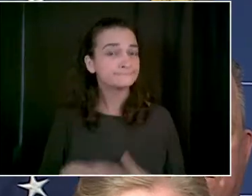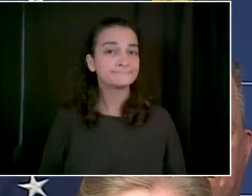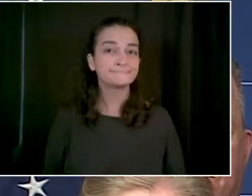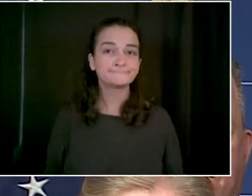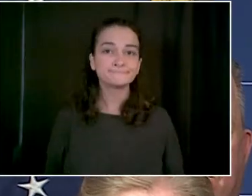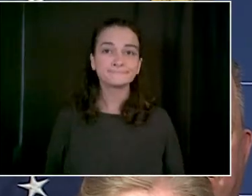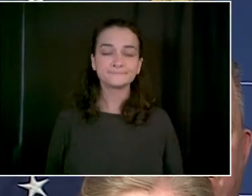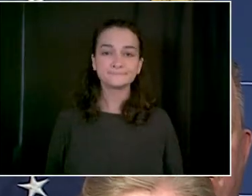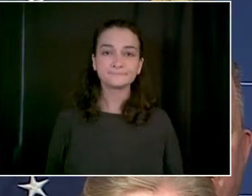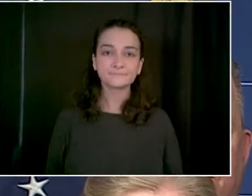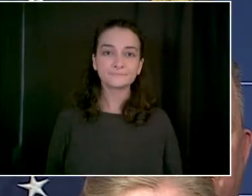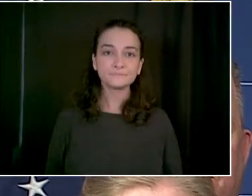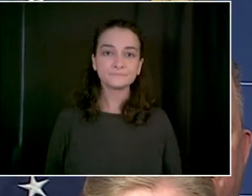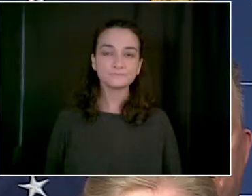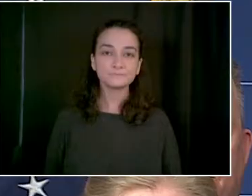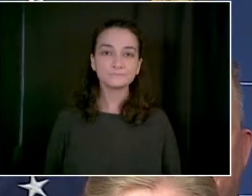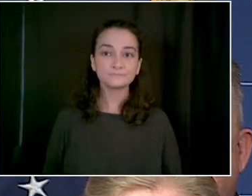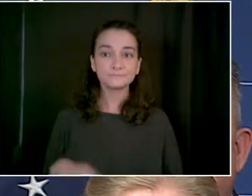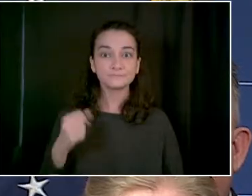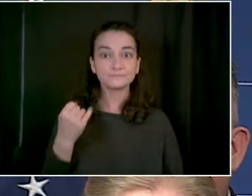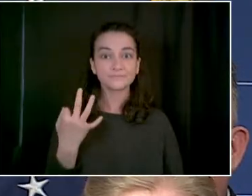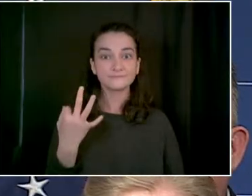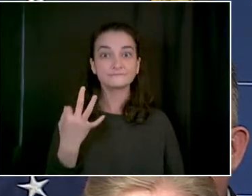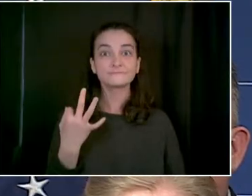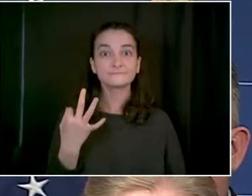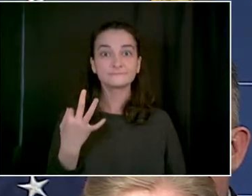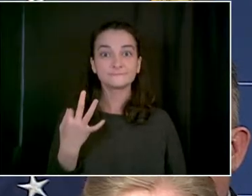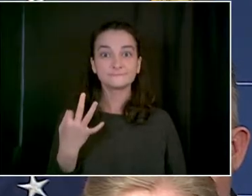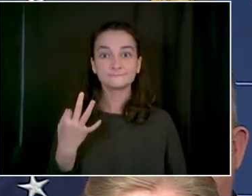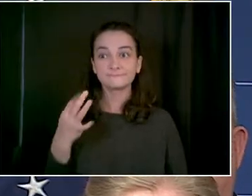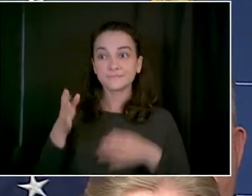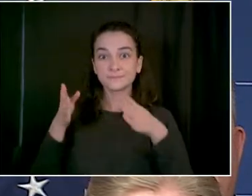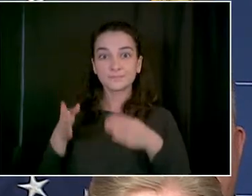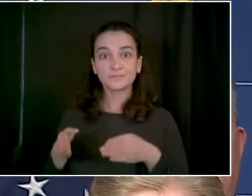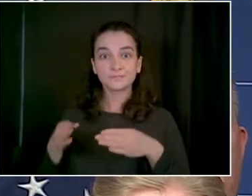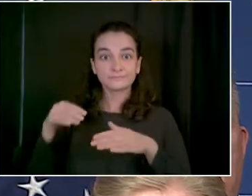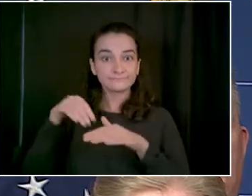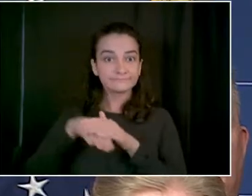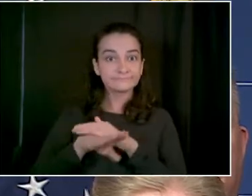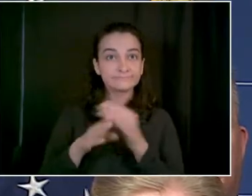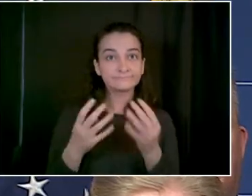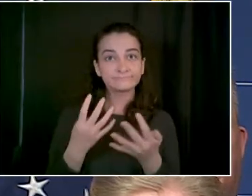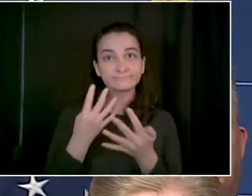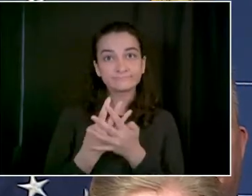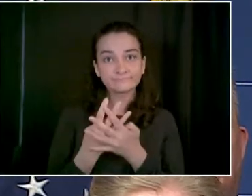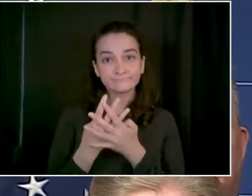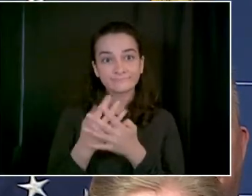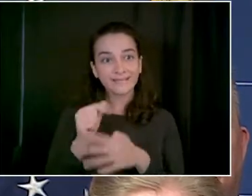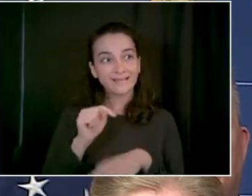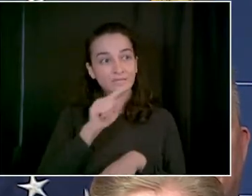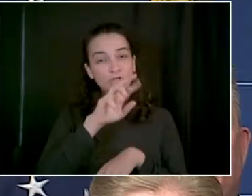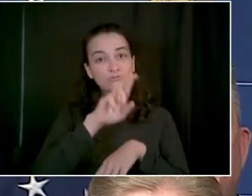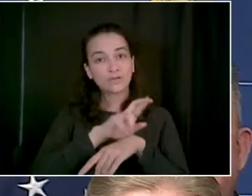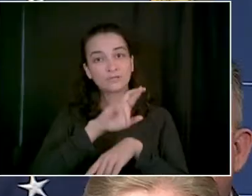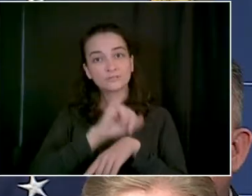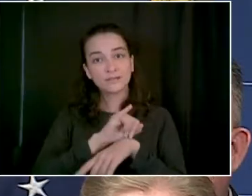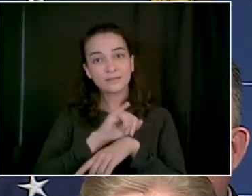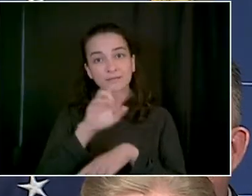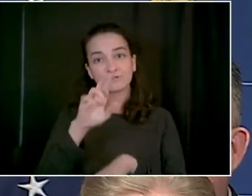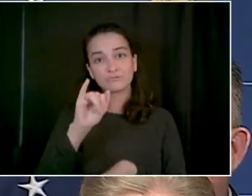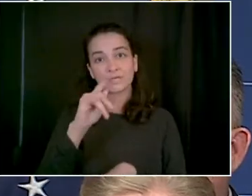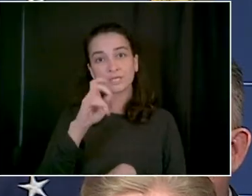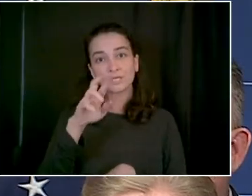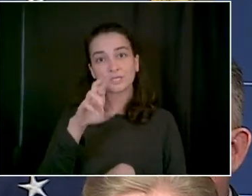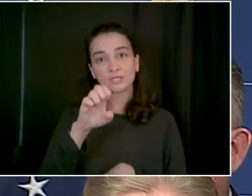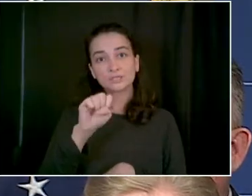a homicide on Rikers Island, they'd be tripping over themselves to talk about that inmate that committed that homicide on Rikers Island. If something was